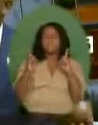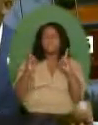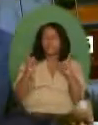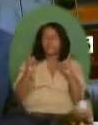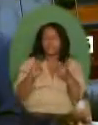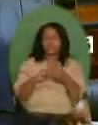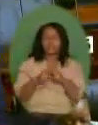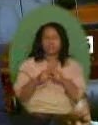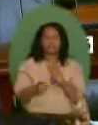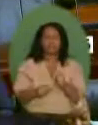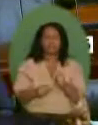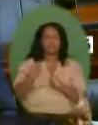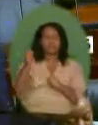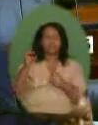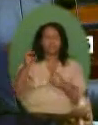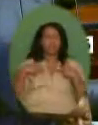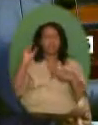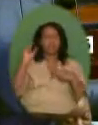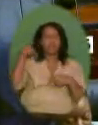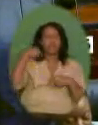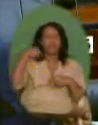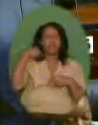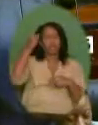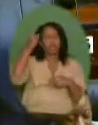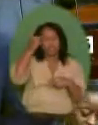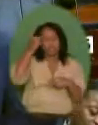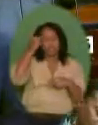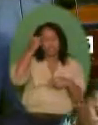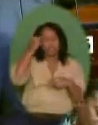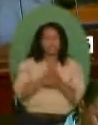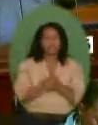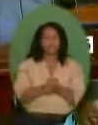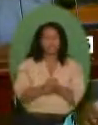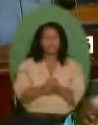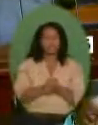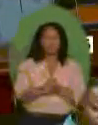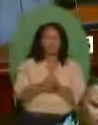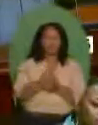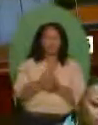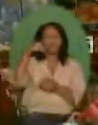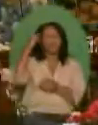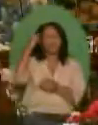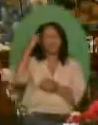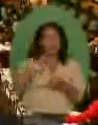Tobago face today is the government of Trinidad and Tobago.